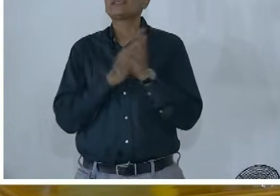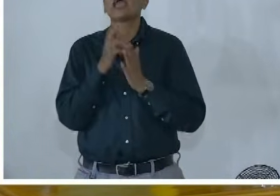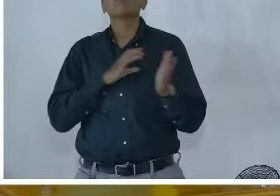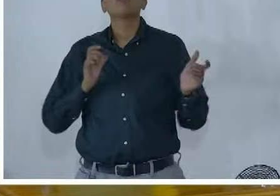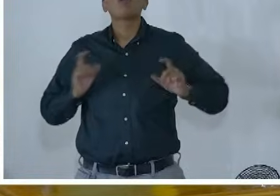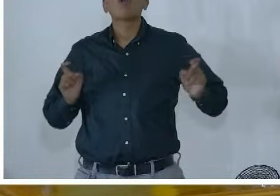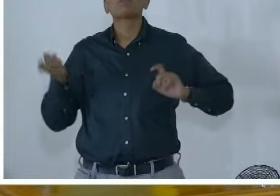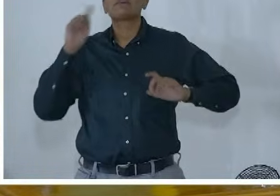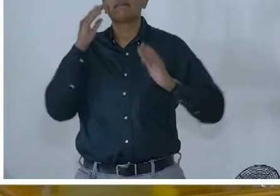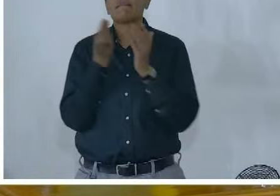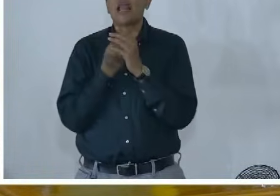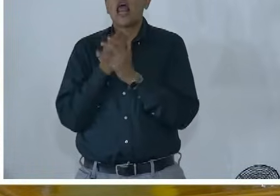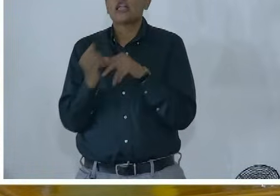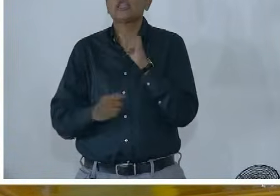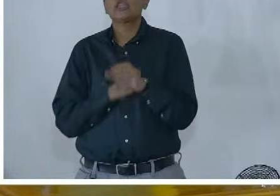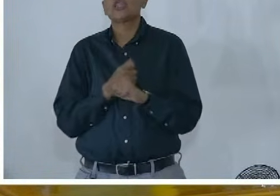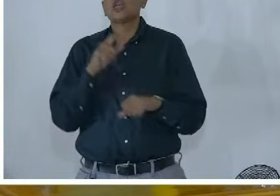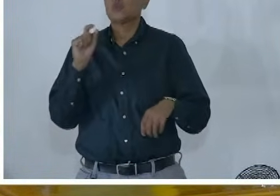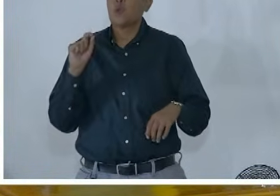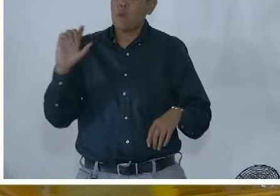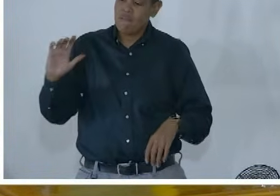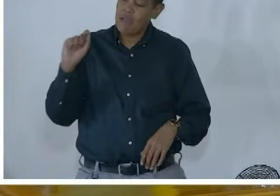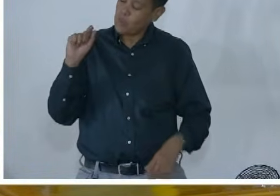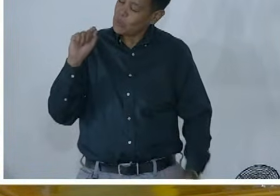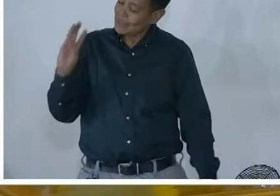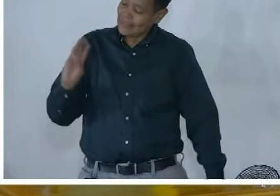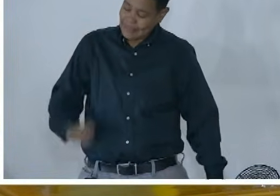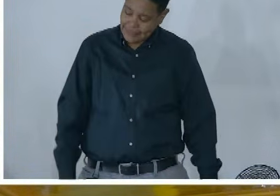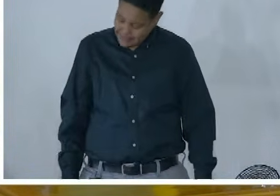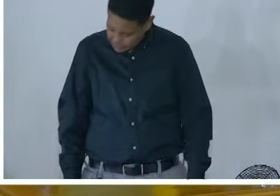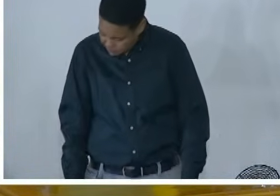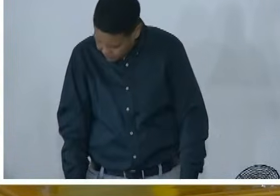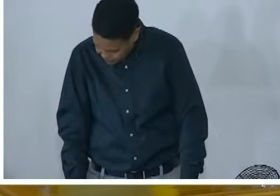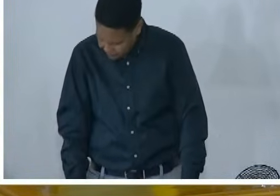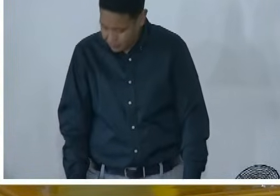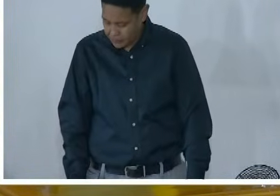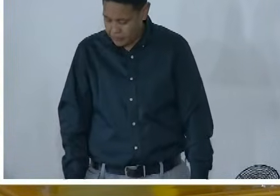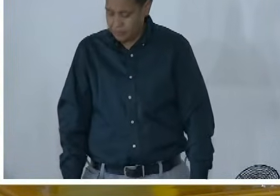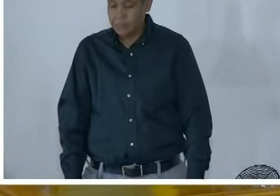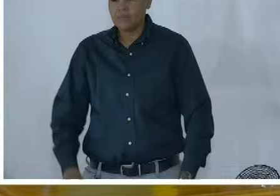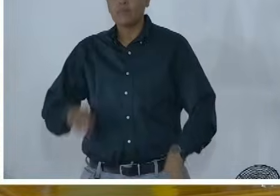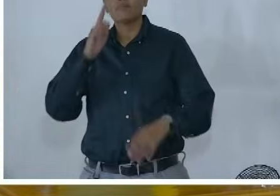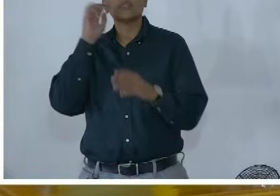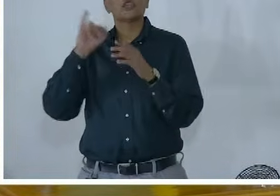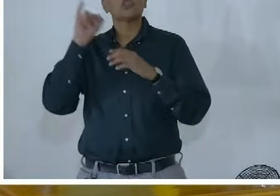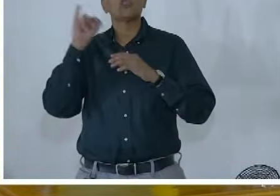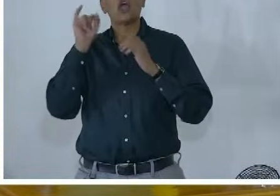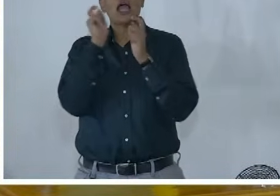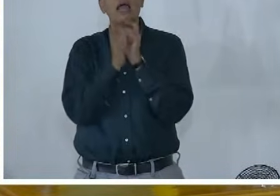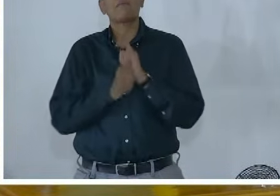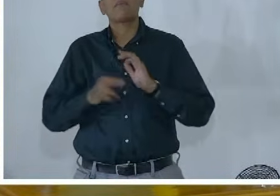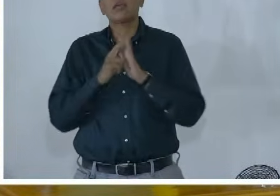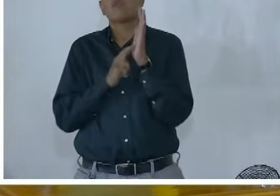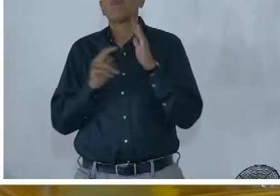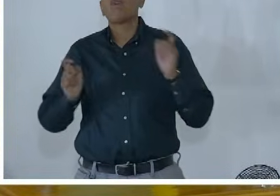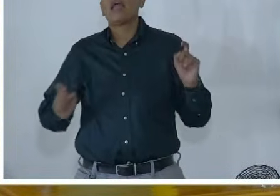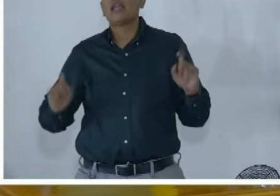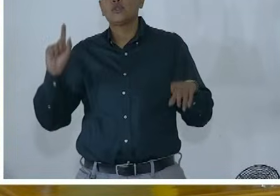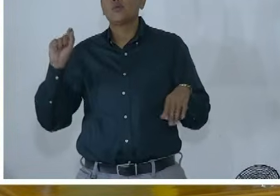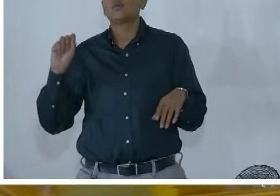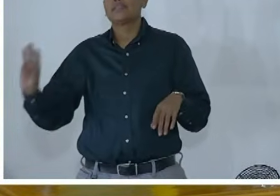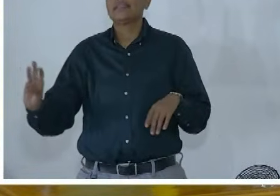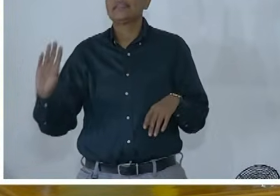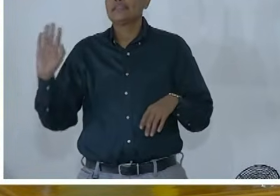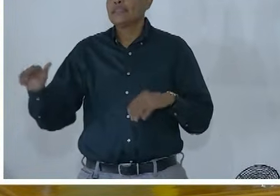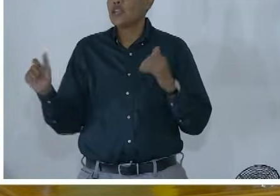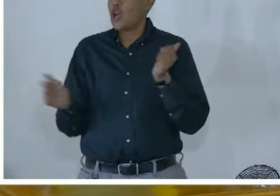Commission for the financial year 2025-2026. the Insurance Amendment Regulations